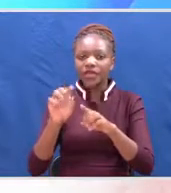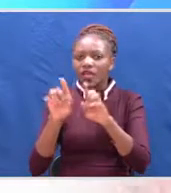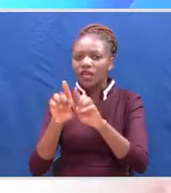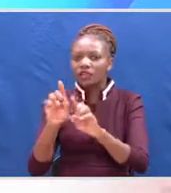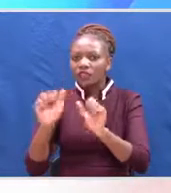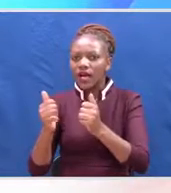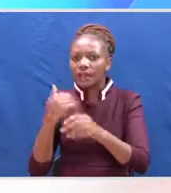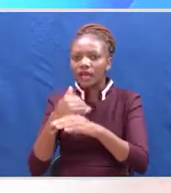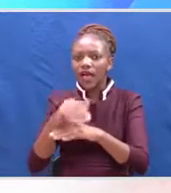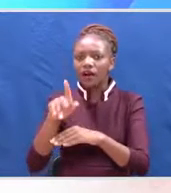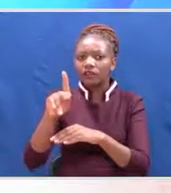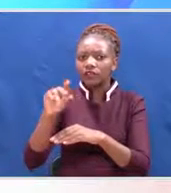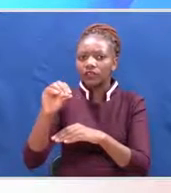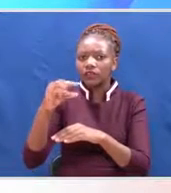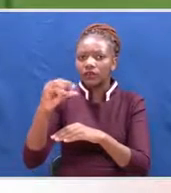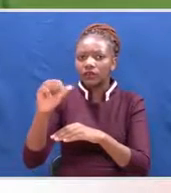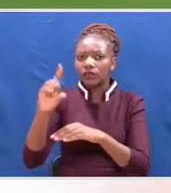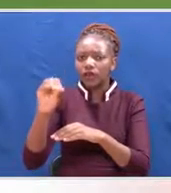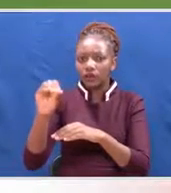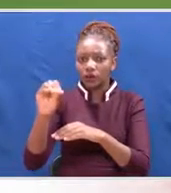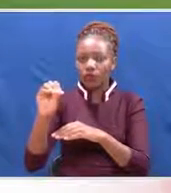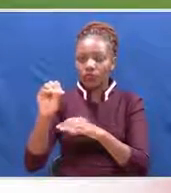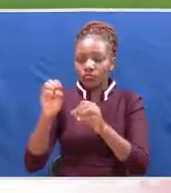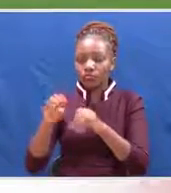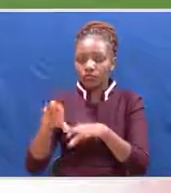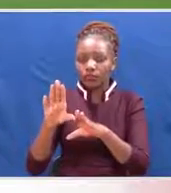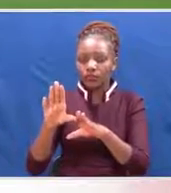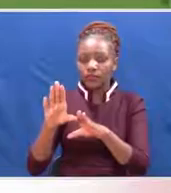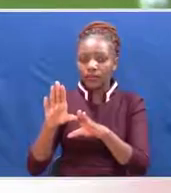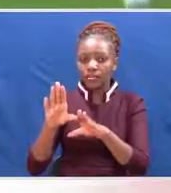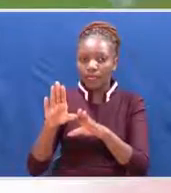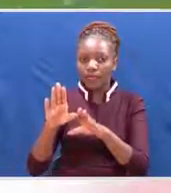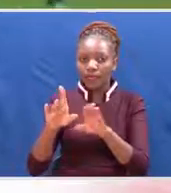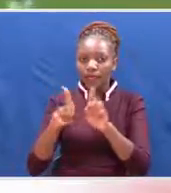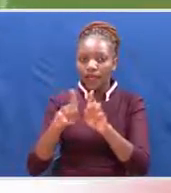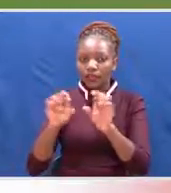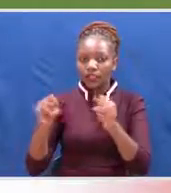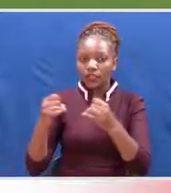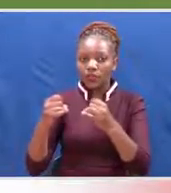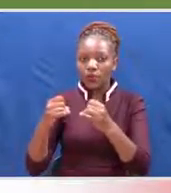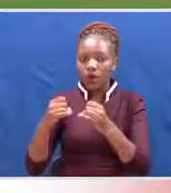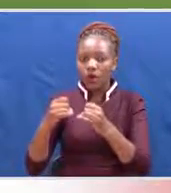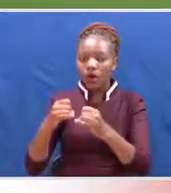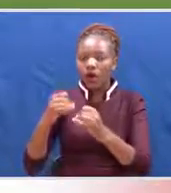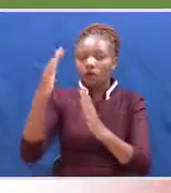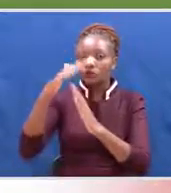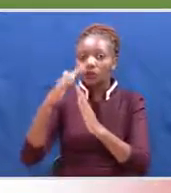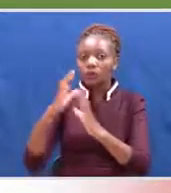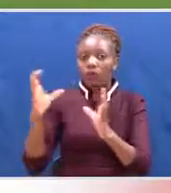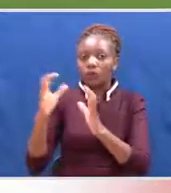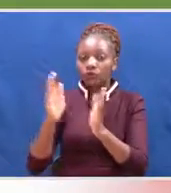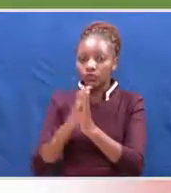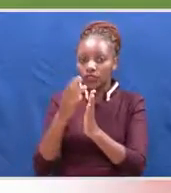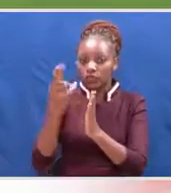after Kogalo unveiled Portuguese Carlos Manuel Van Pinto as the new head coach on a 2-year contract,